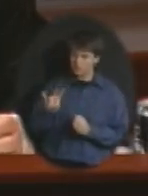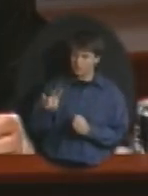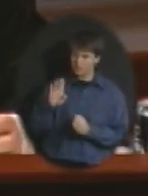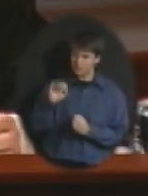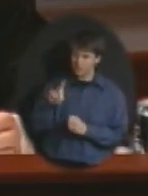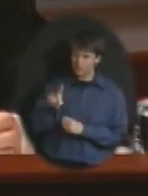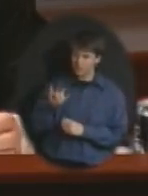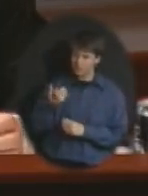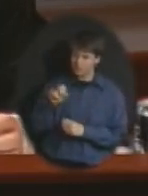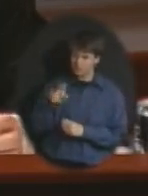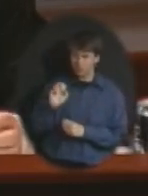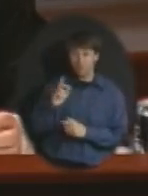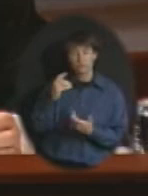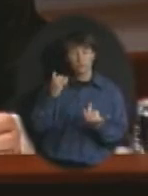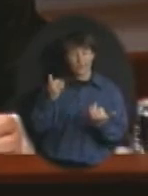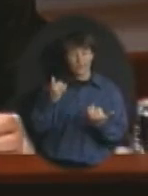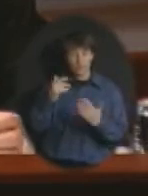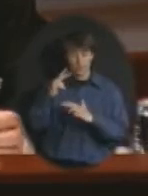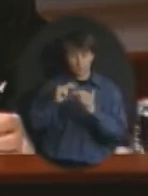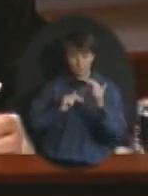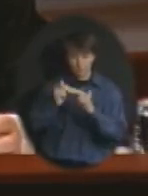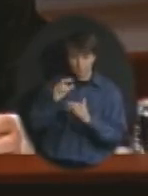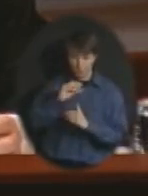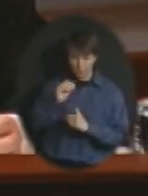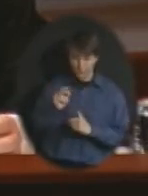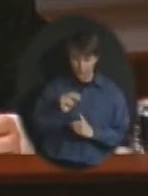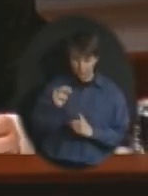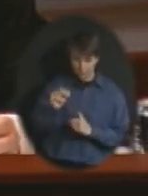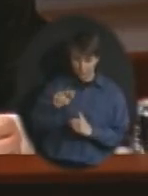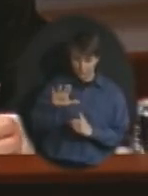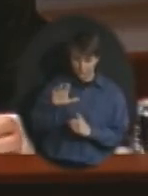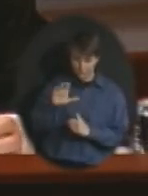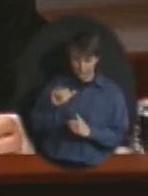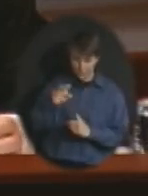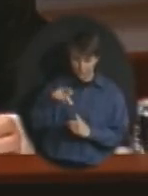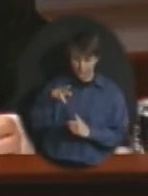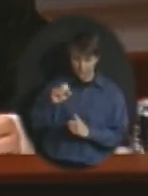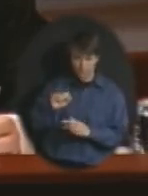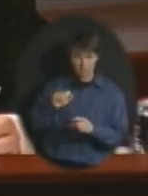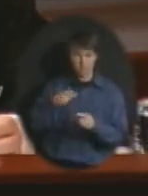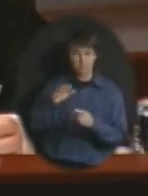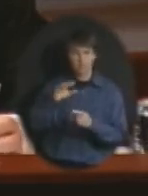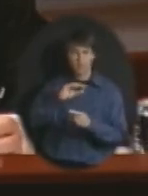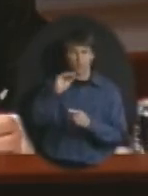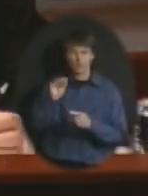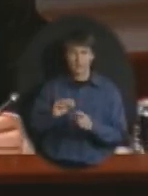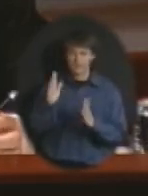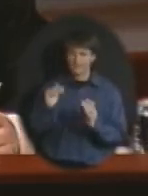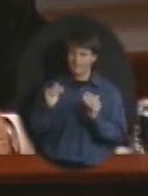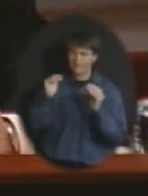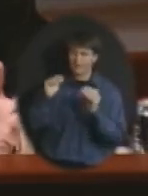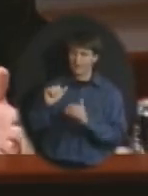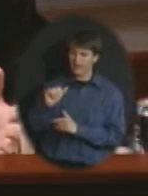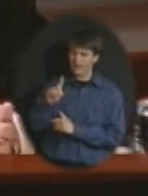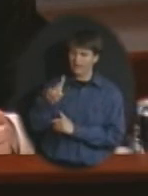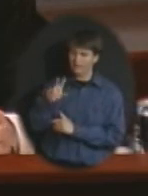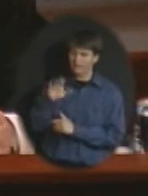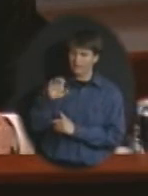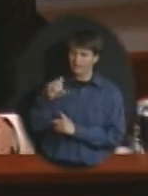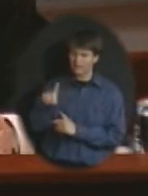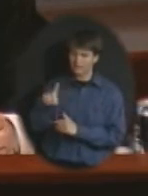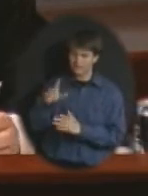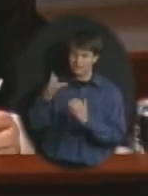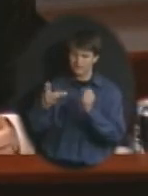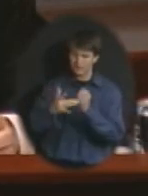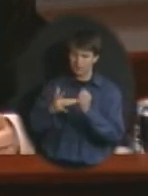so right now under construction on the North Campus is the Olathe Advanced Technical Center. So now we have the issue of